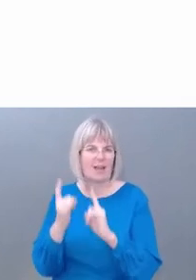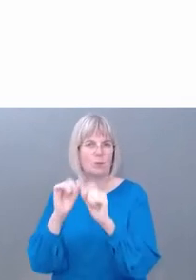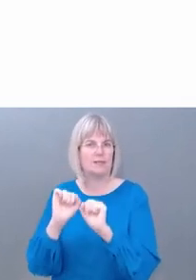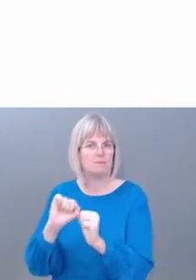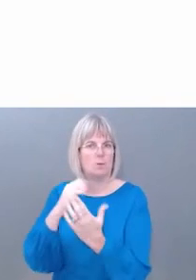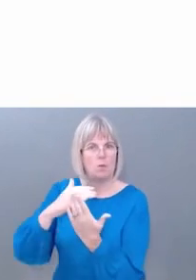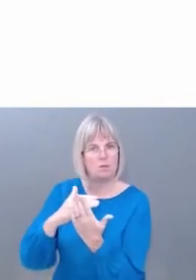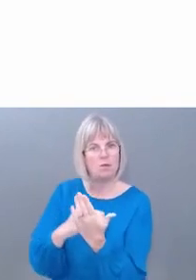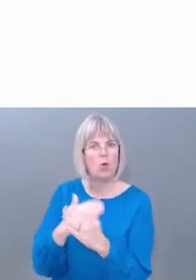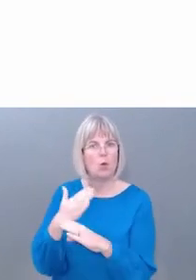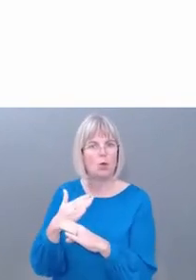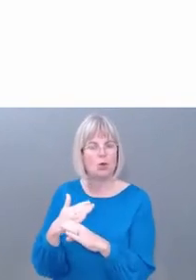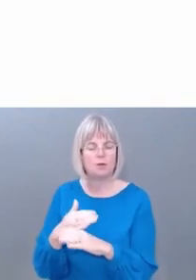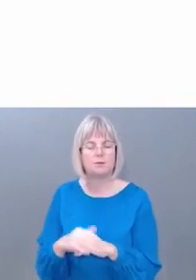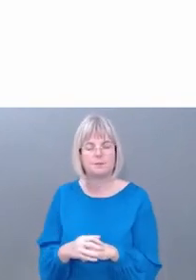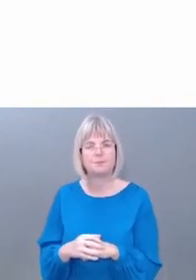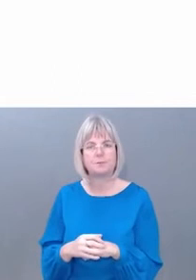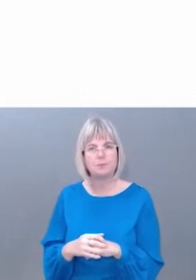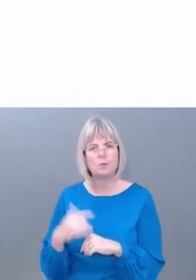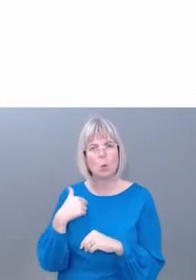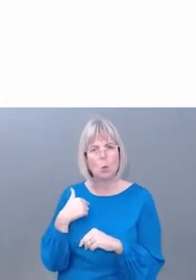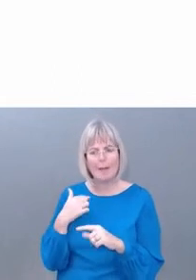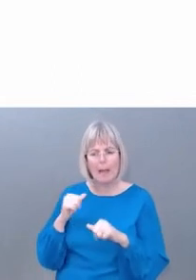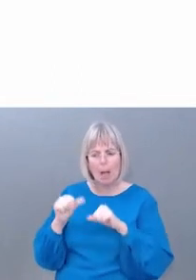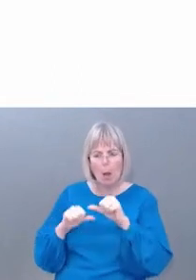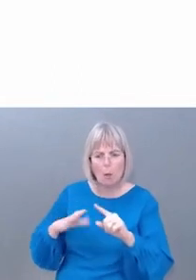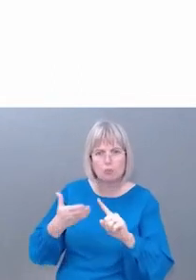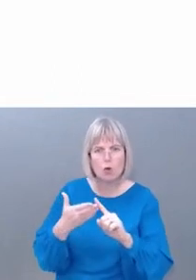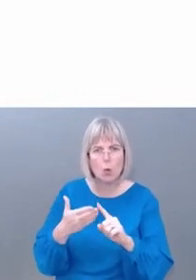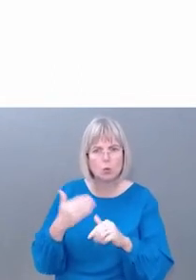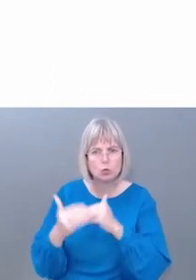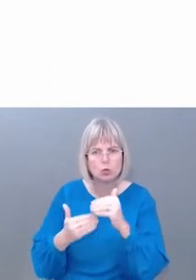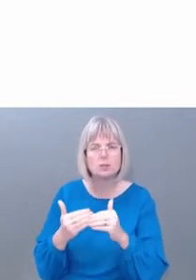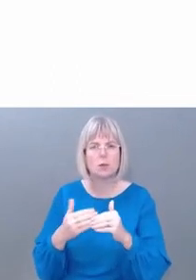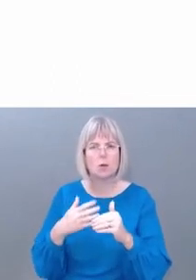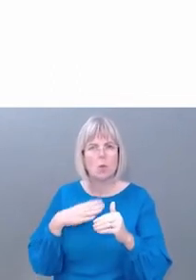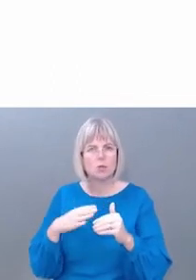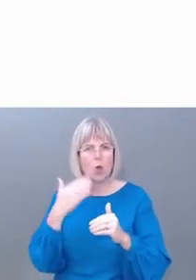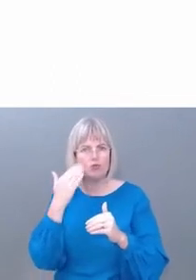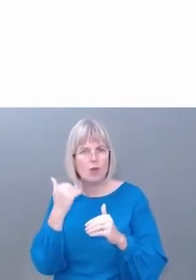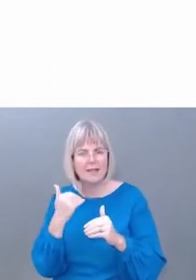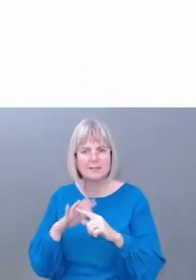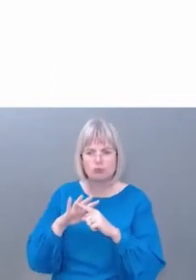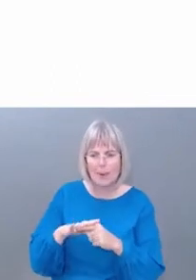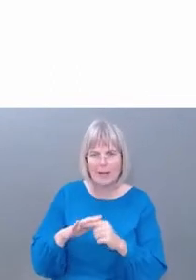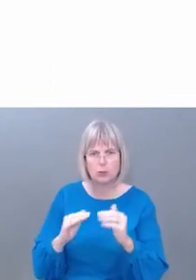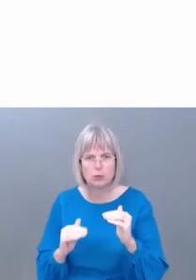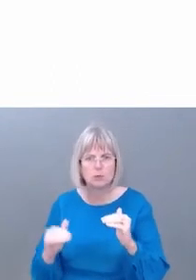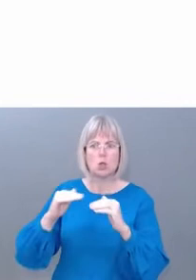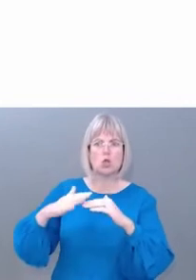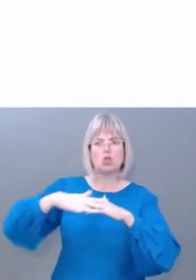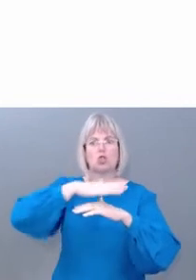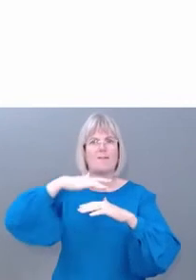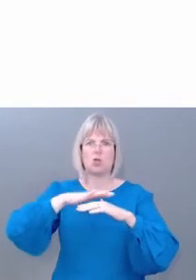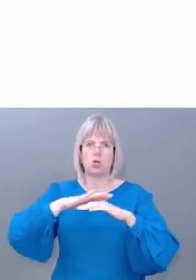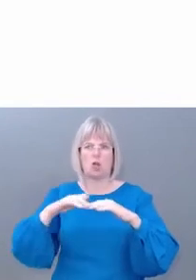and principles is that we are really focused on surfacing racism and discrimination. We welcome difficult discussion, and we ensure service user